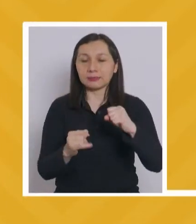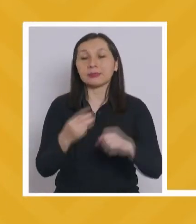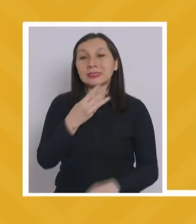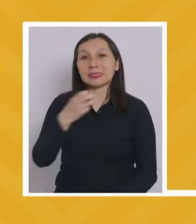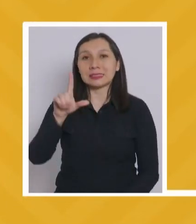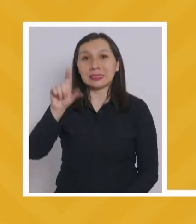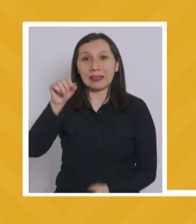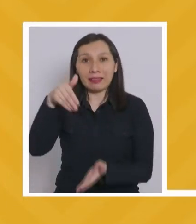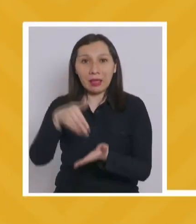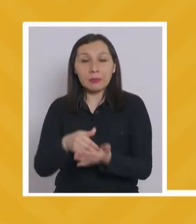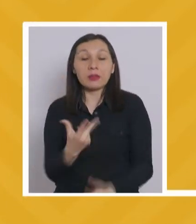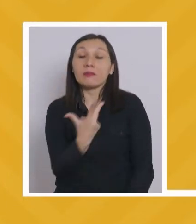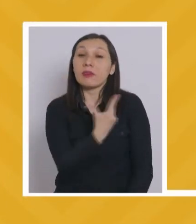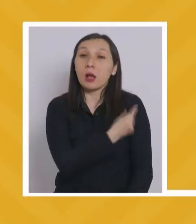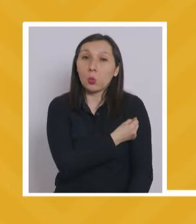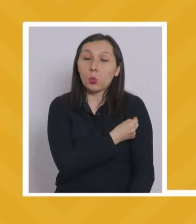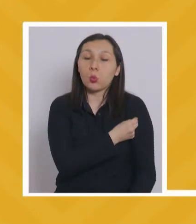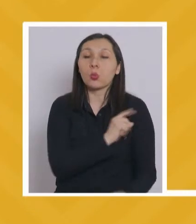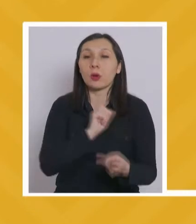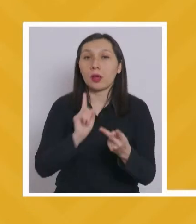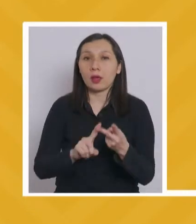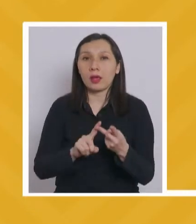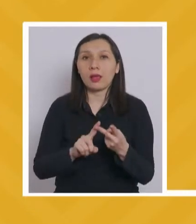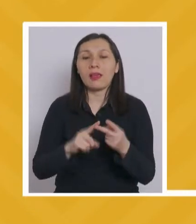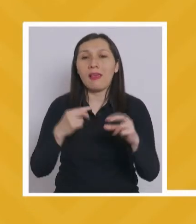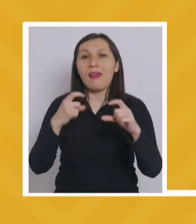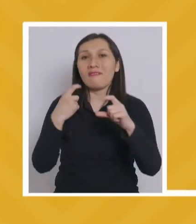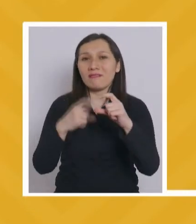1,500,000 people that received AstraZeneca,